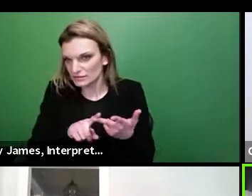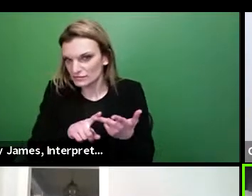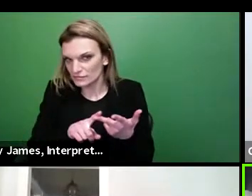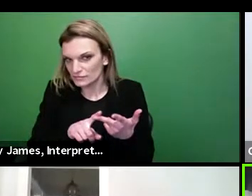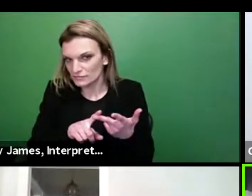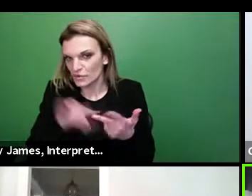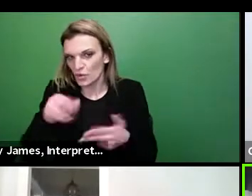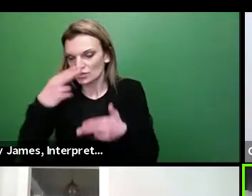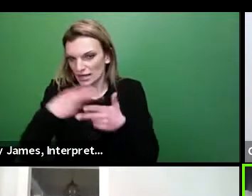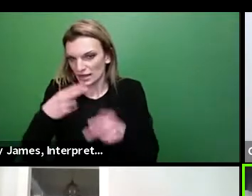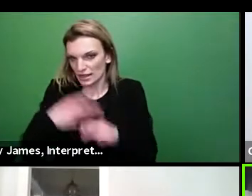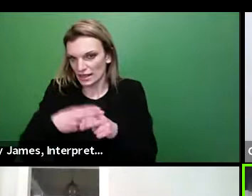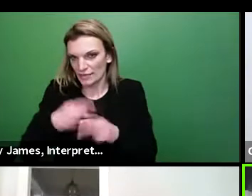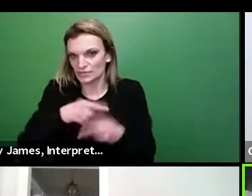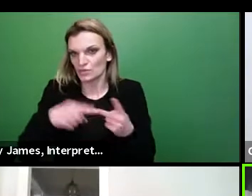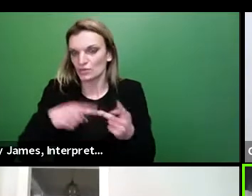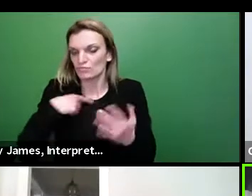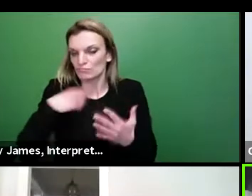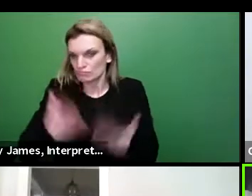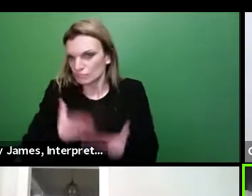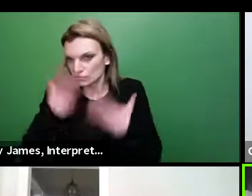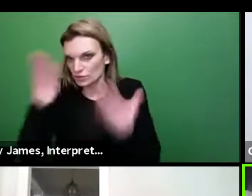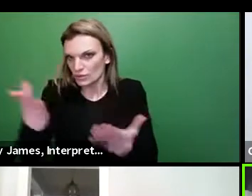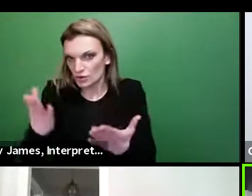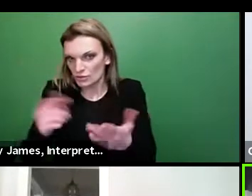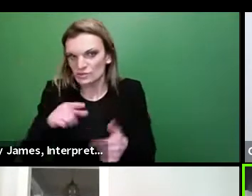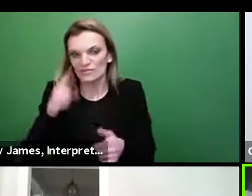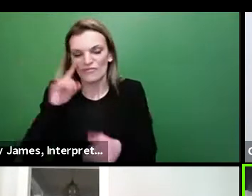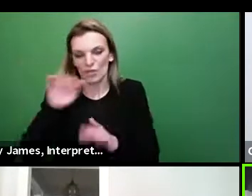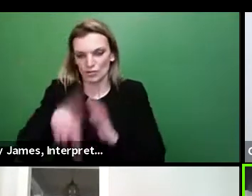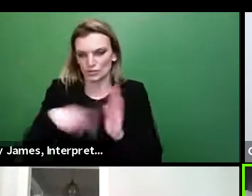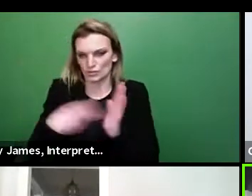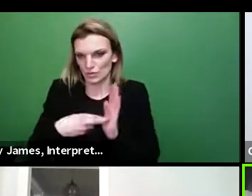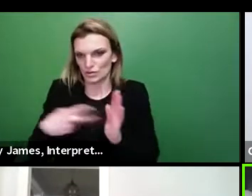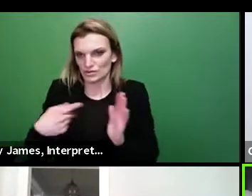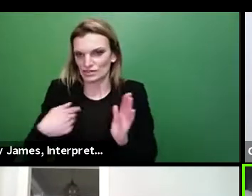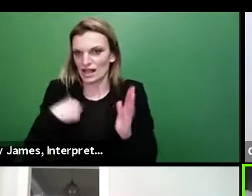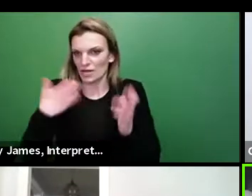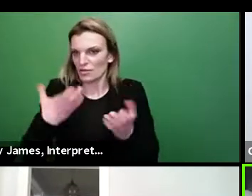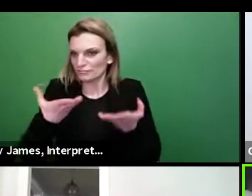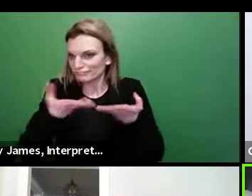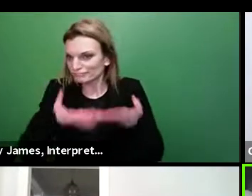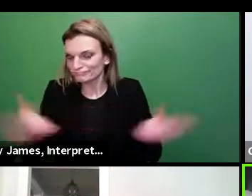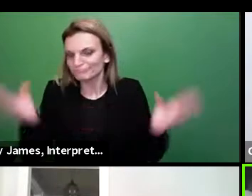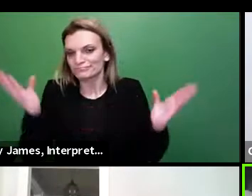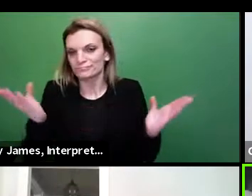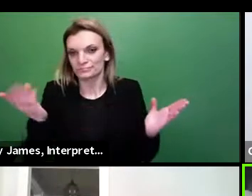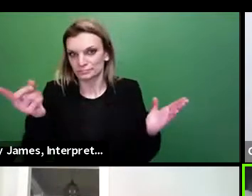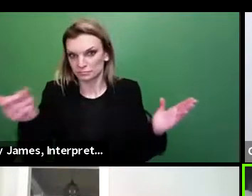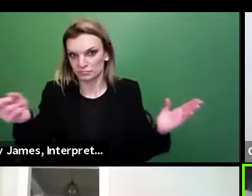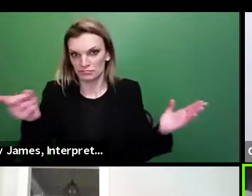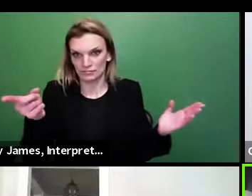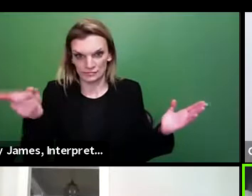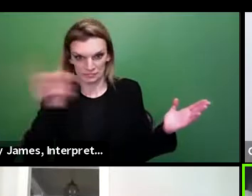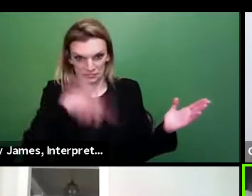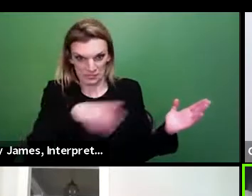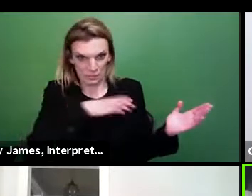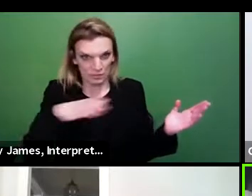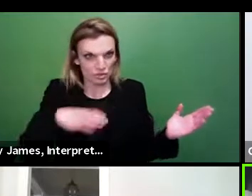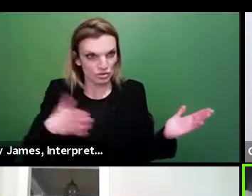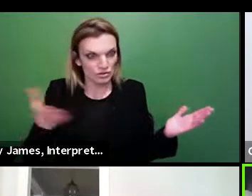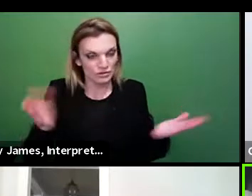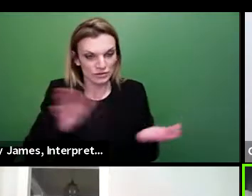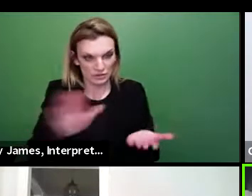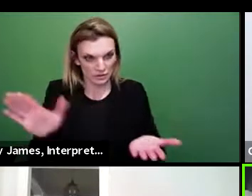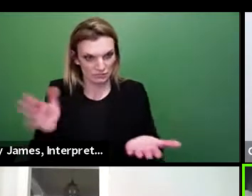the names that we are proposing to serve in those roles. However, I'd like to open it up to my fellow commissioners